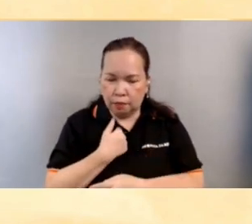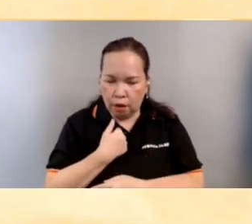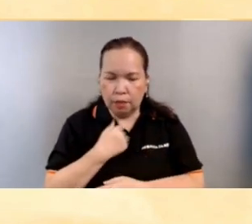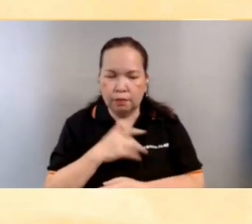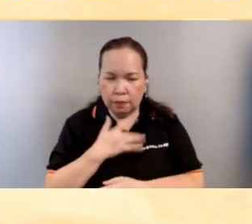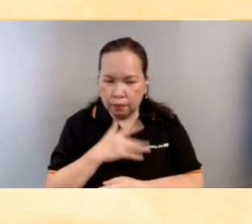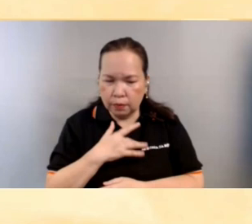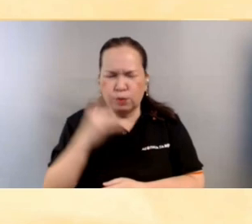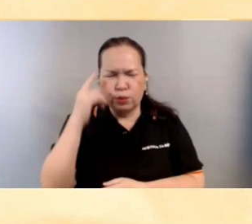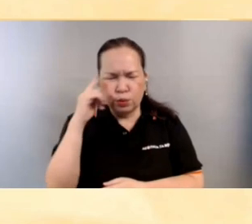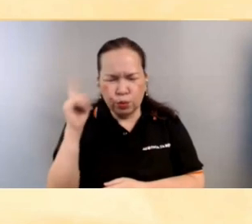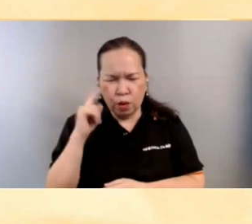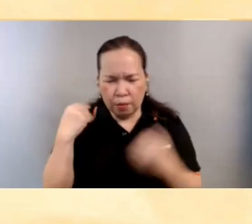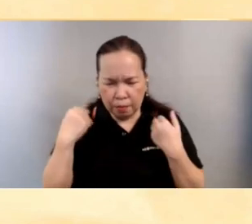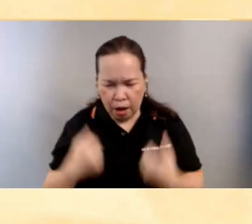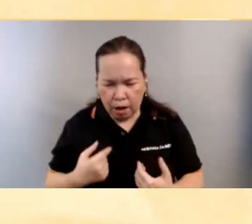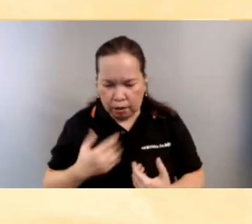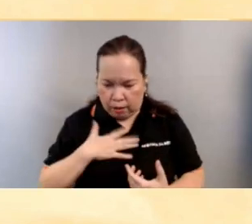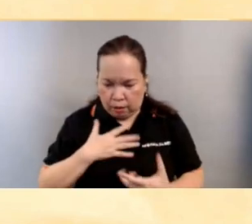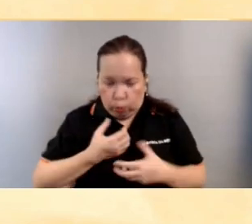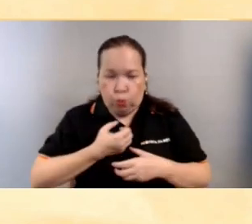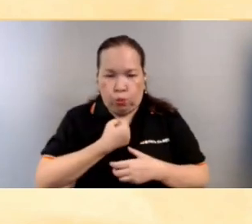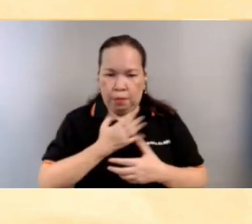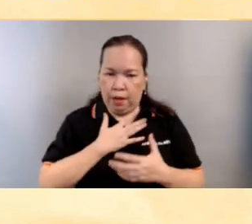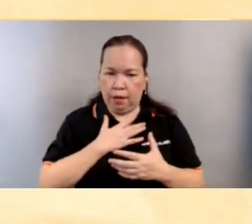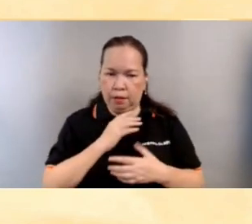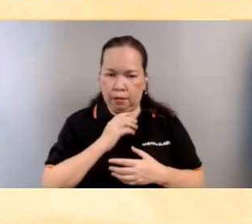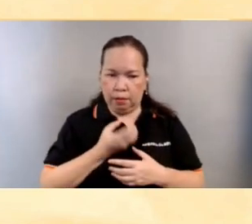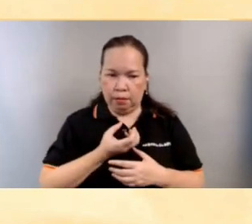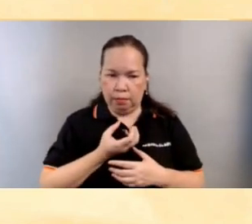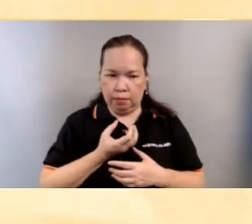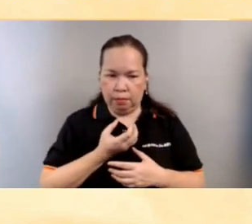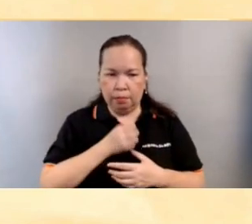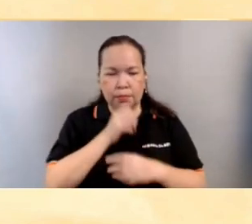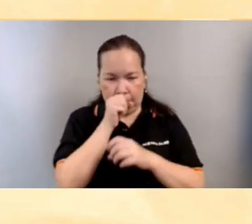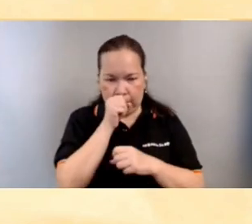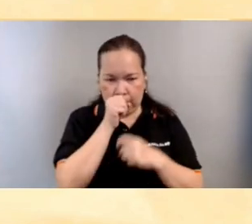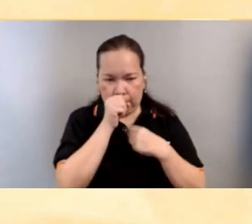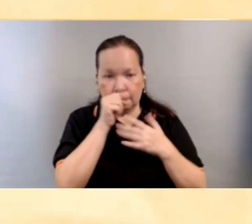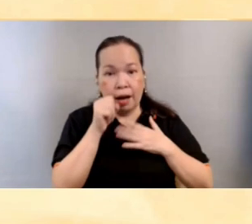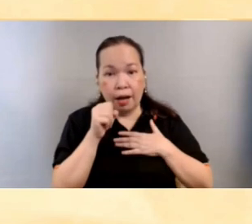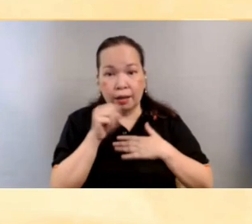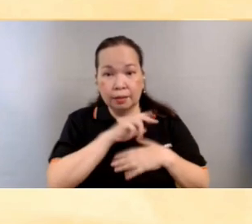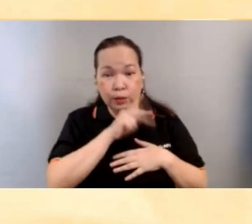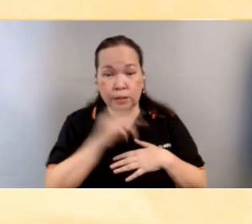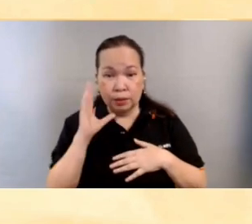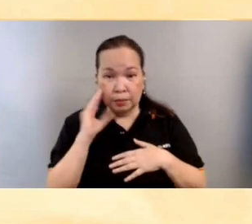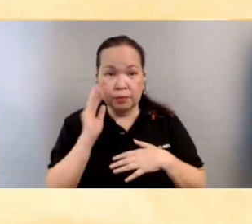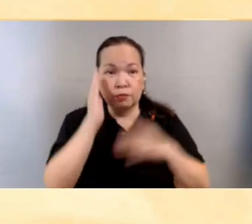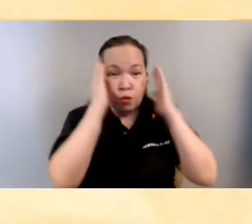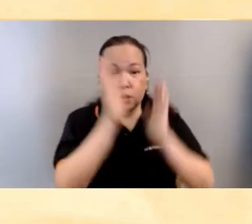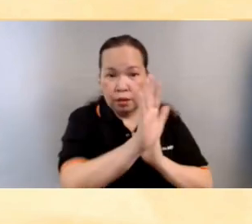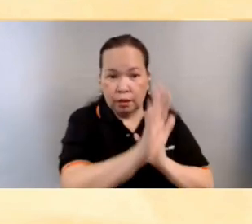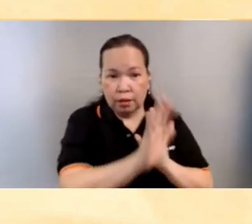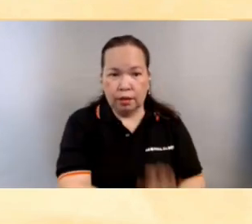body is feeling, and owning it so you don't project it to the other person. Okay, and the last one I'd say is develop burnout